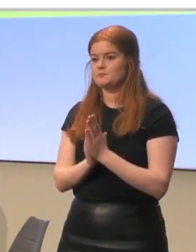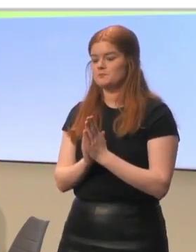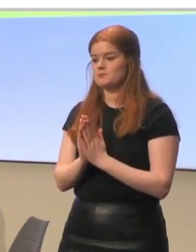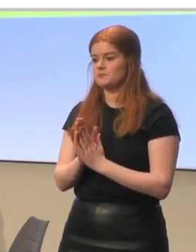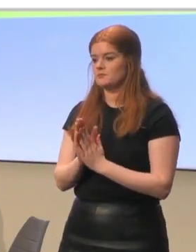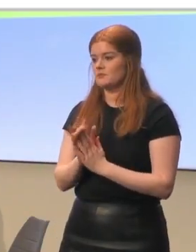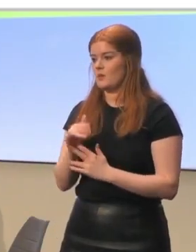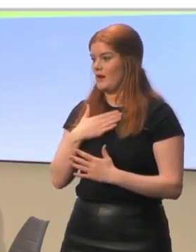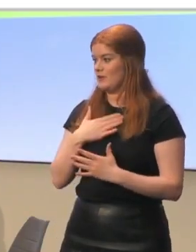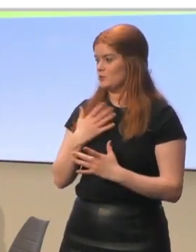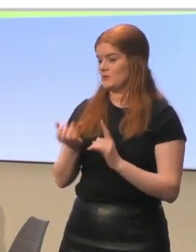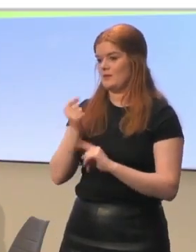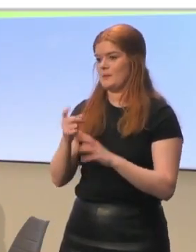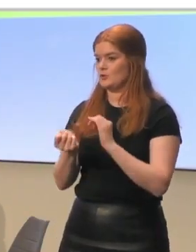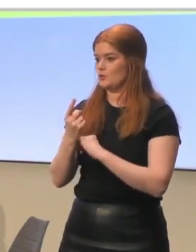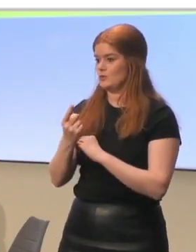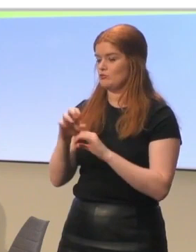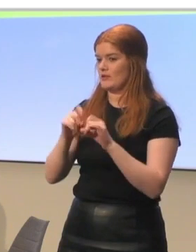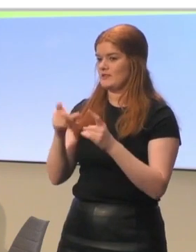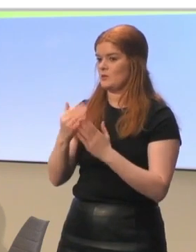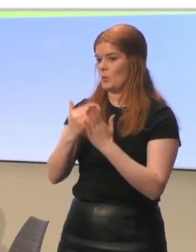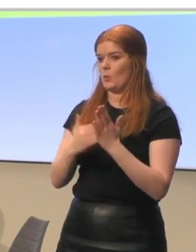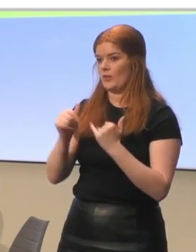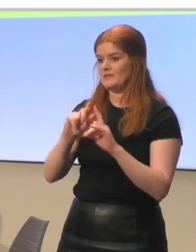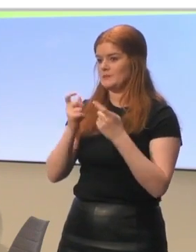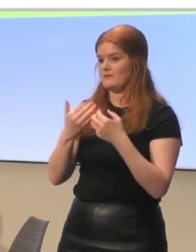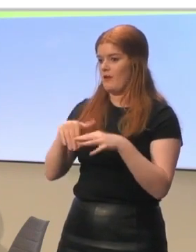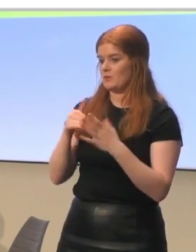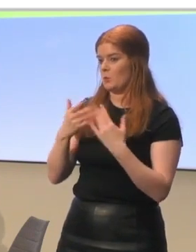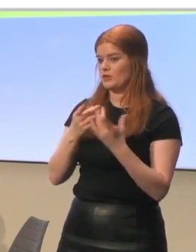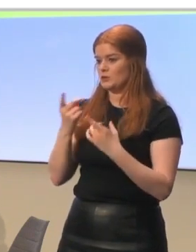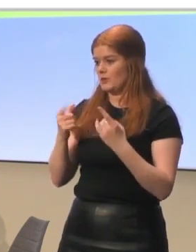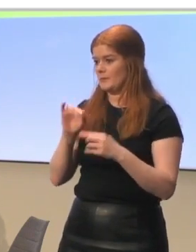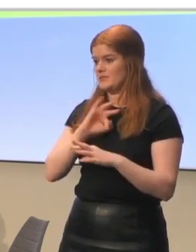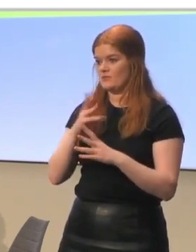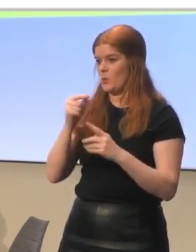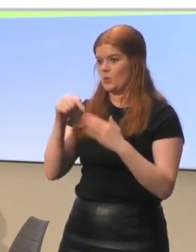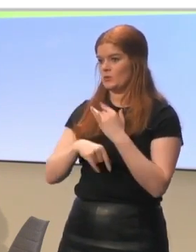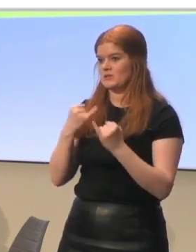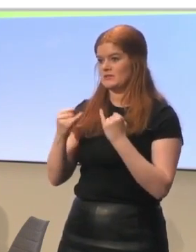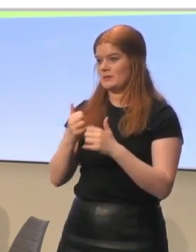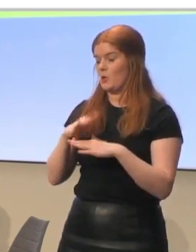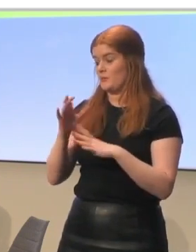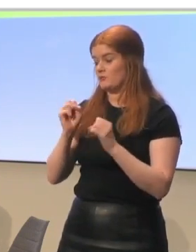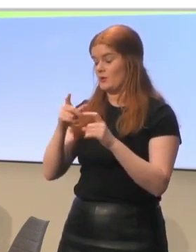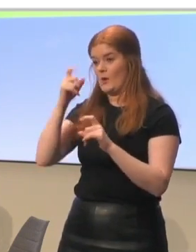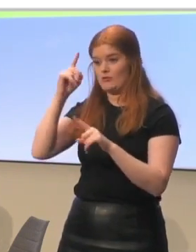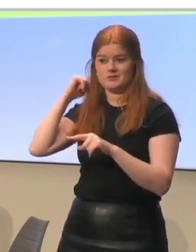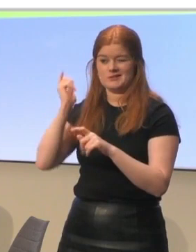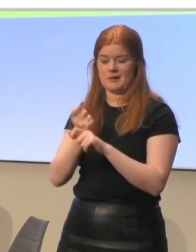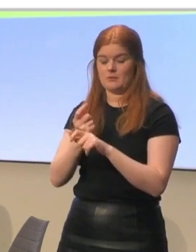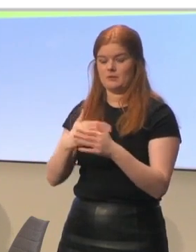suppose I'm glad to get the opportunity just to maybe outline what the REALT teams are and what they're doing. And I promise I won't hold you too long because I'm conscious of the time